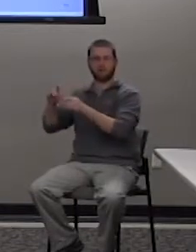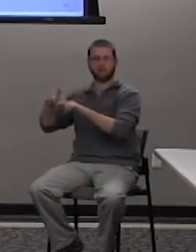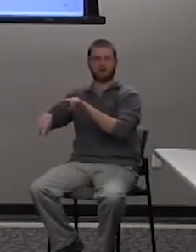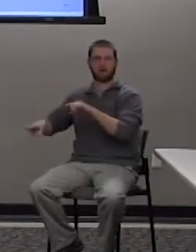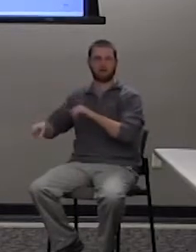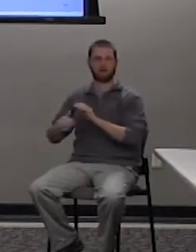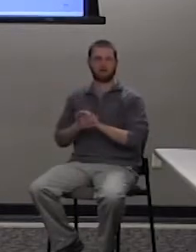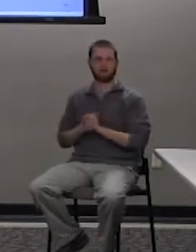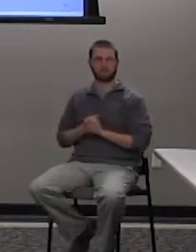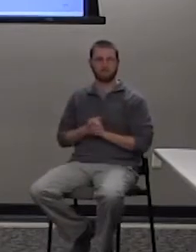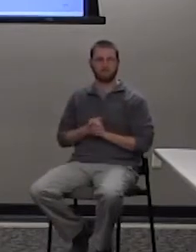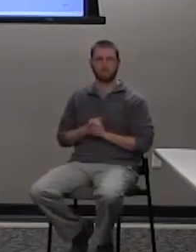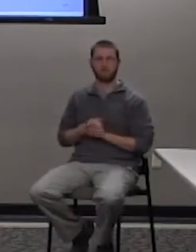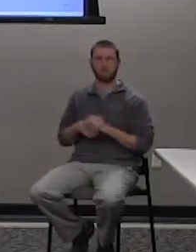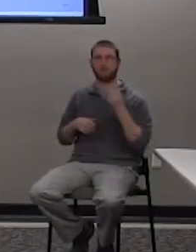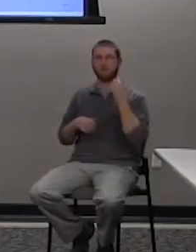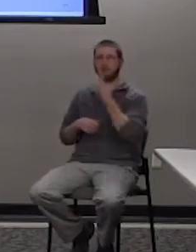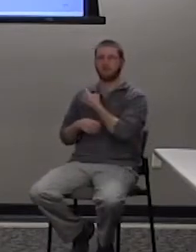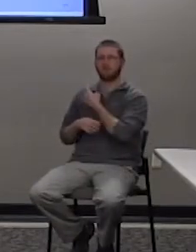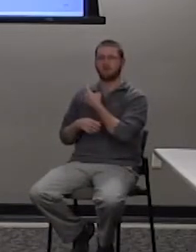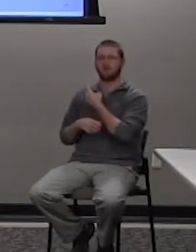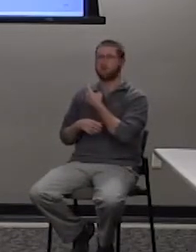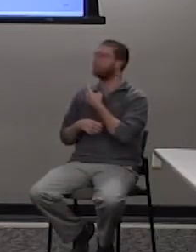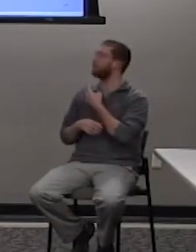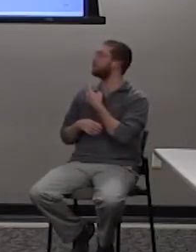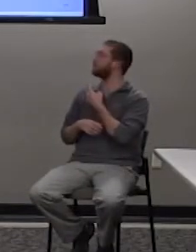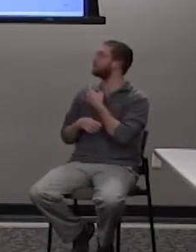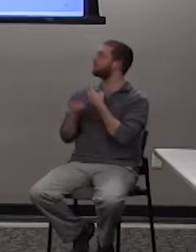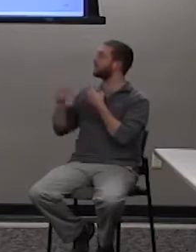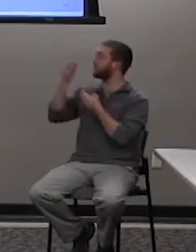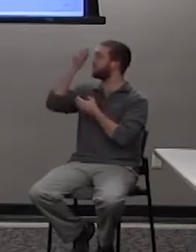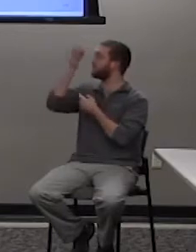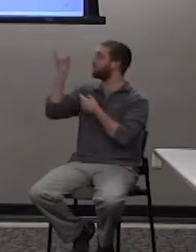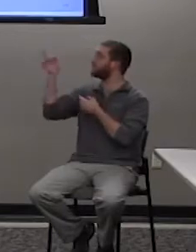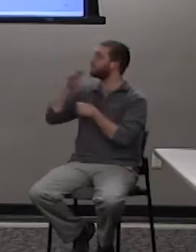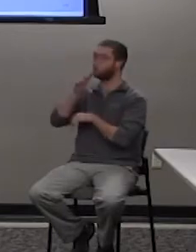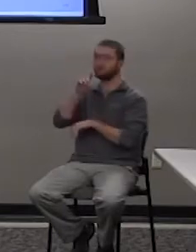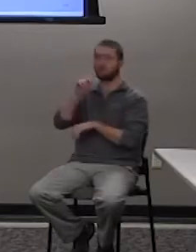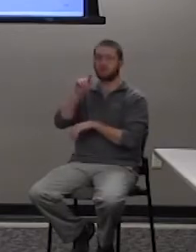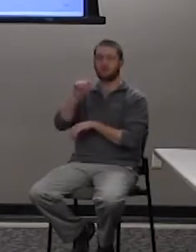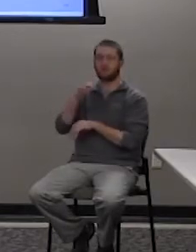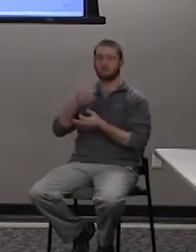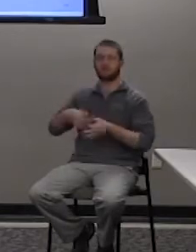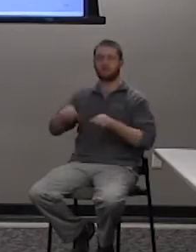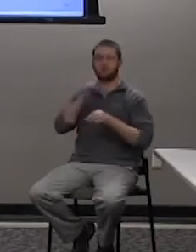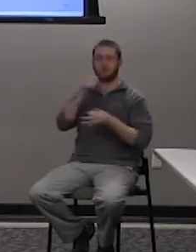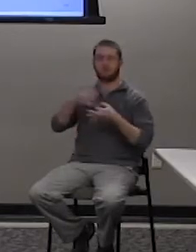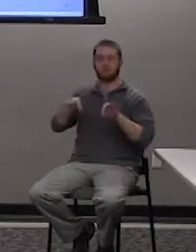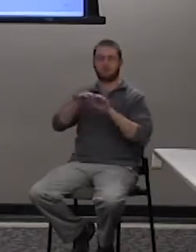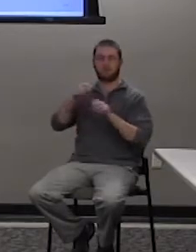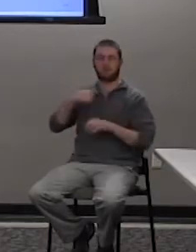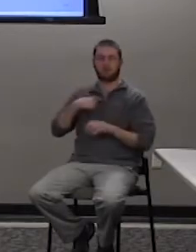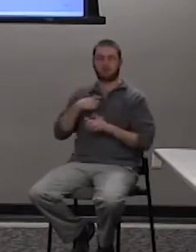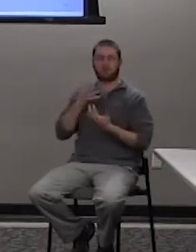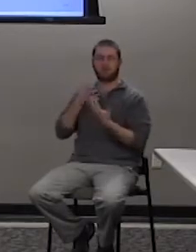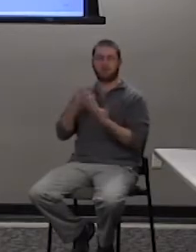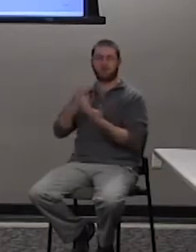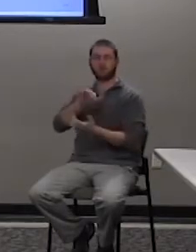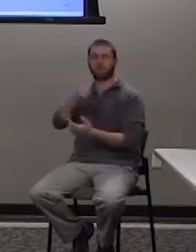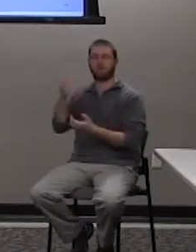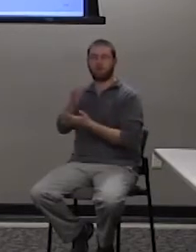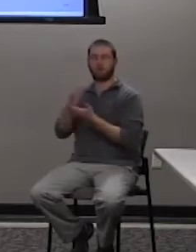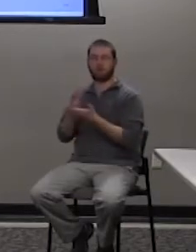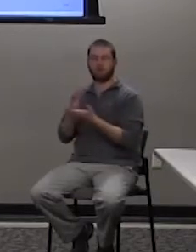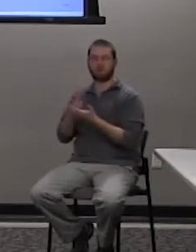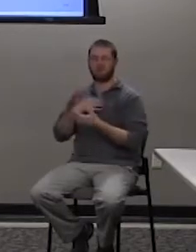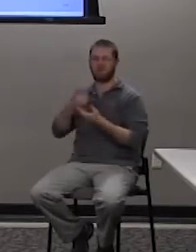I say this all to say is, this particular piece of data isn't as important to me as how it fits in with all the other pieces of data. And